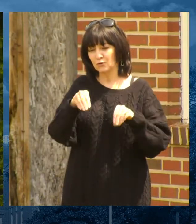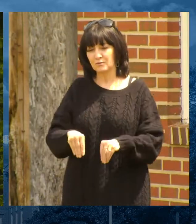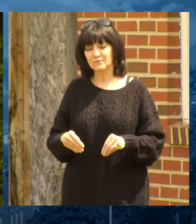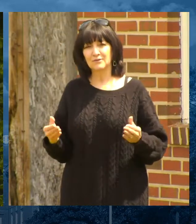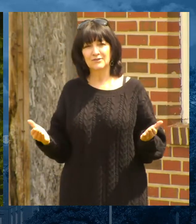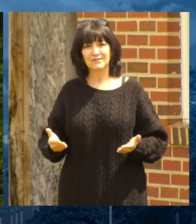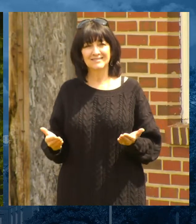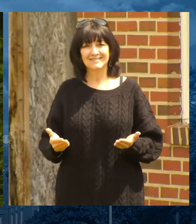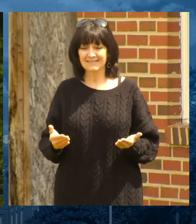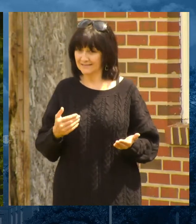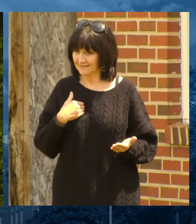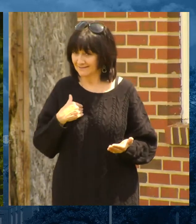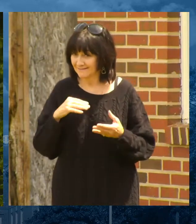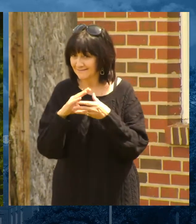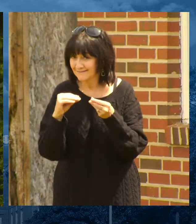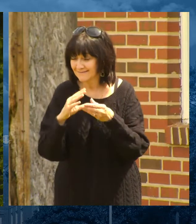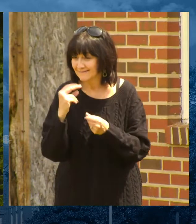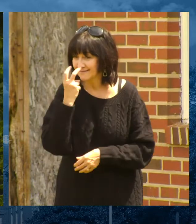right, didn't I?